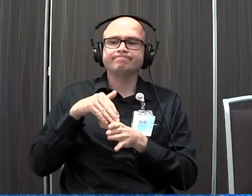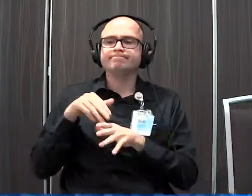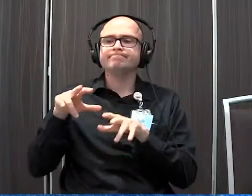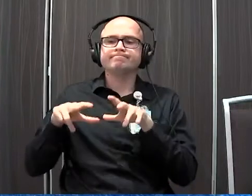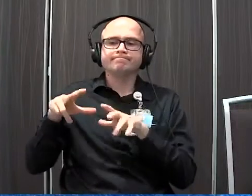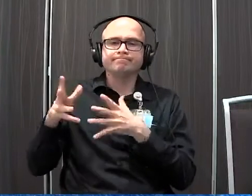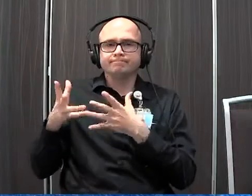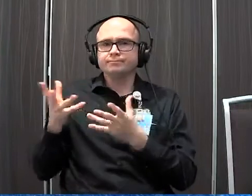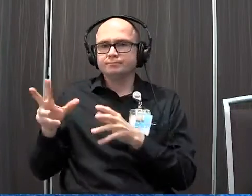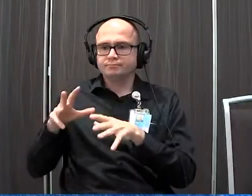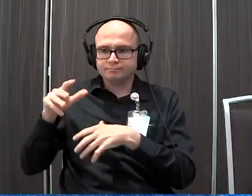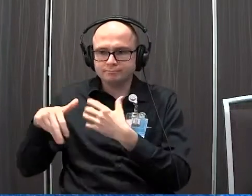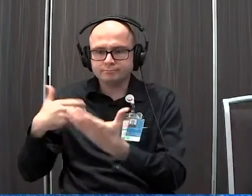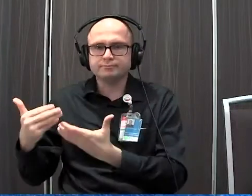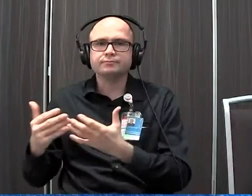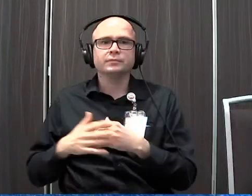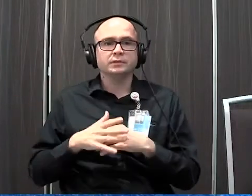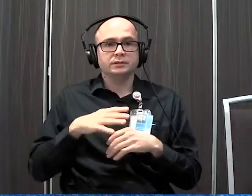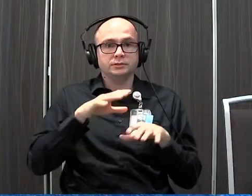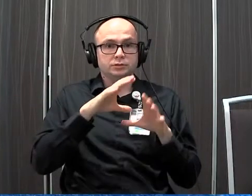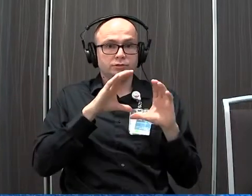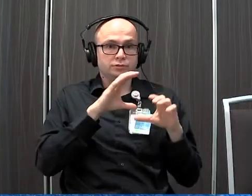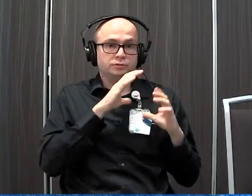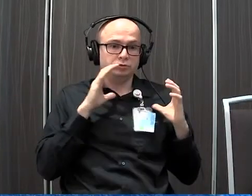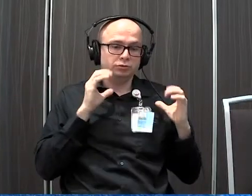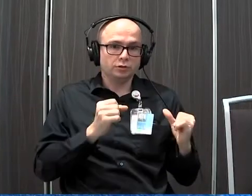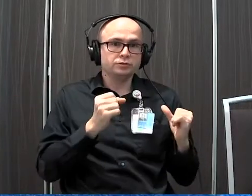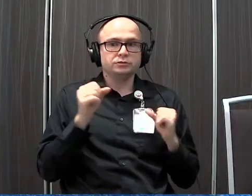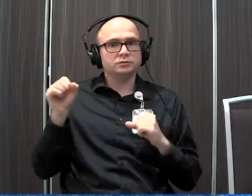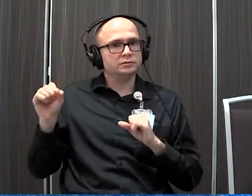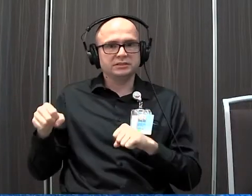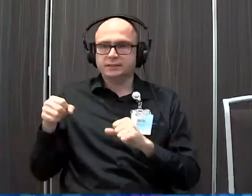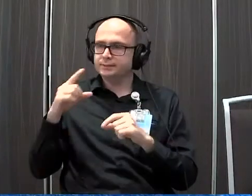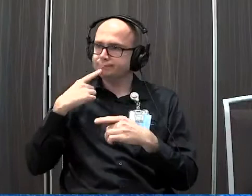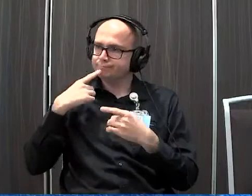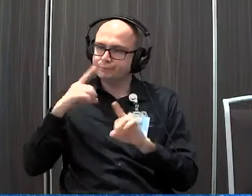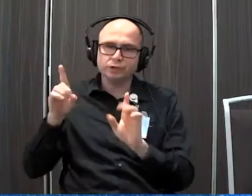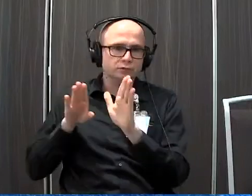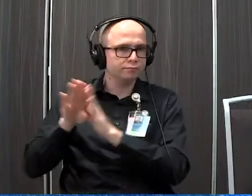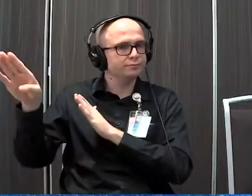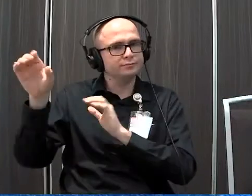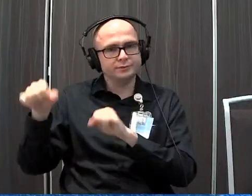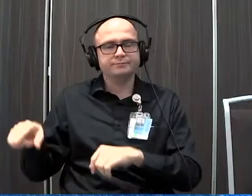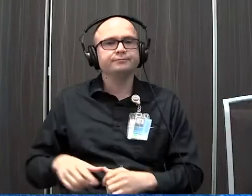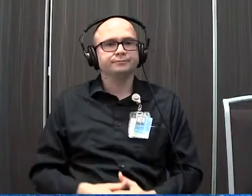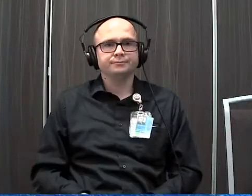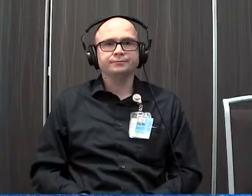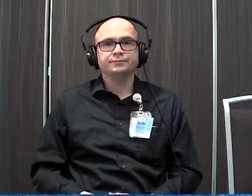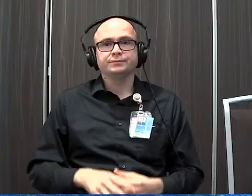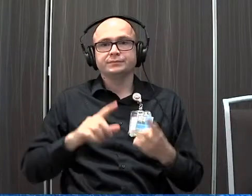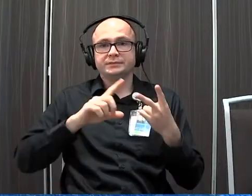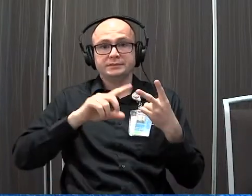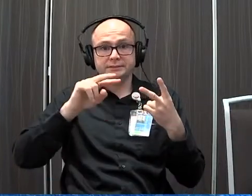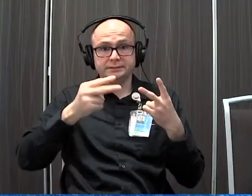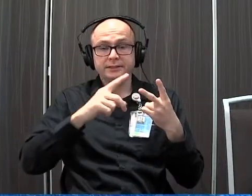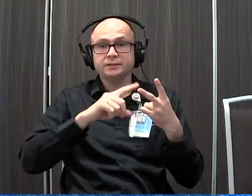of caution. And we know that individuals with Charge can achieve really great things. The second is